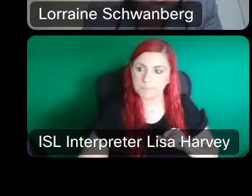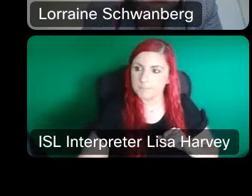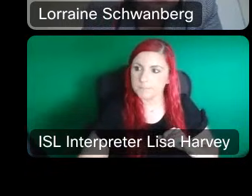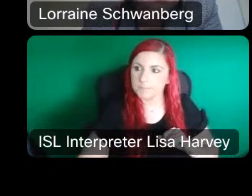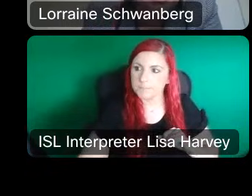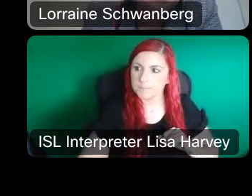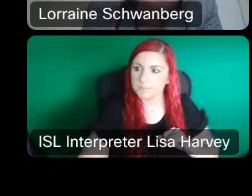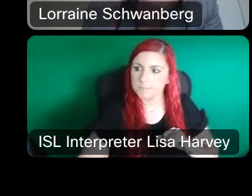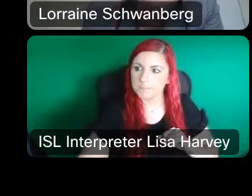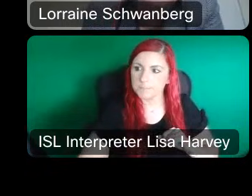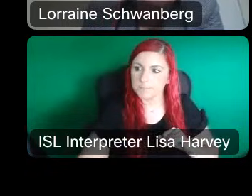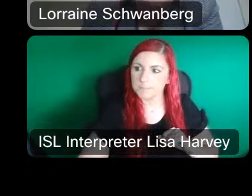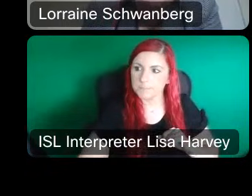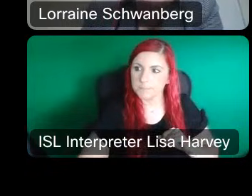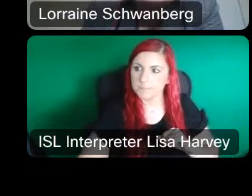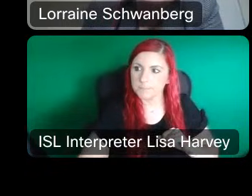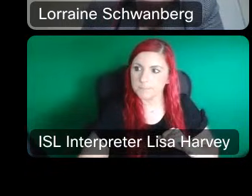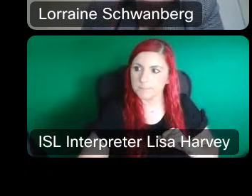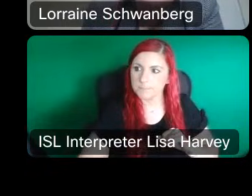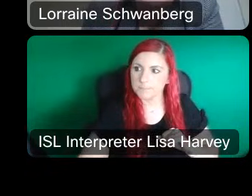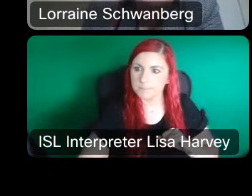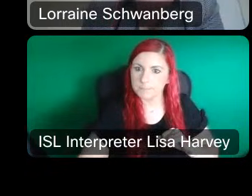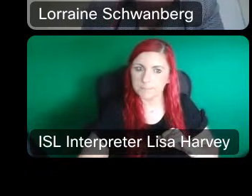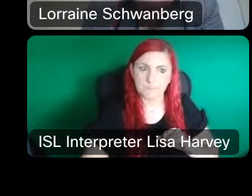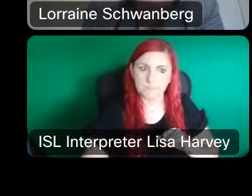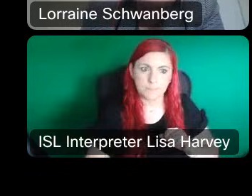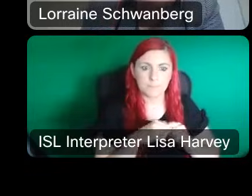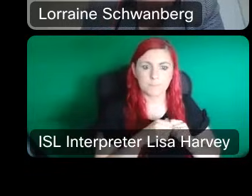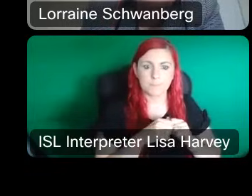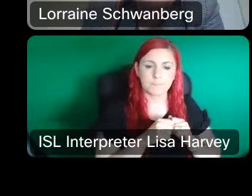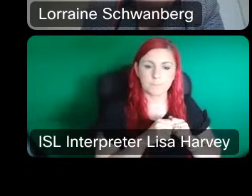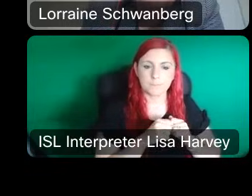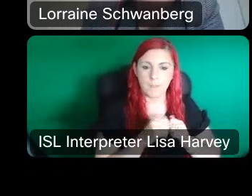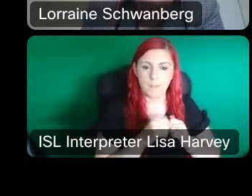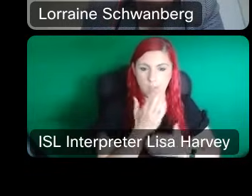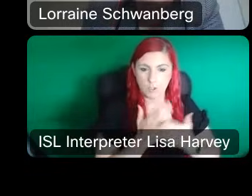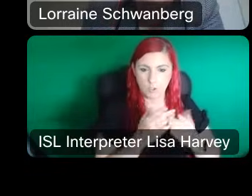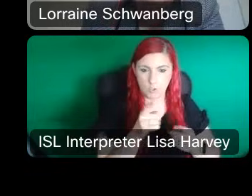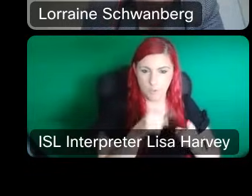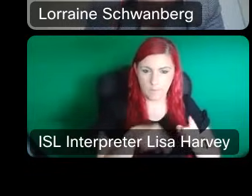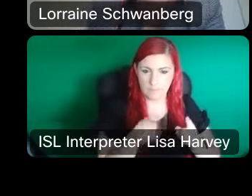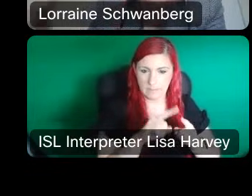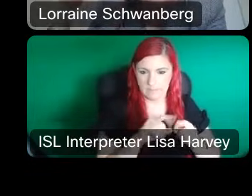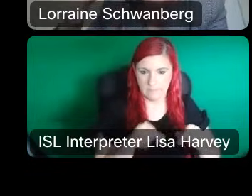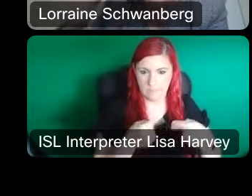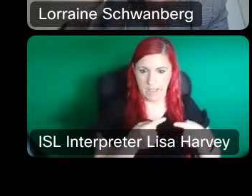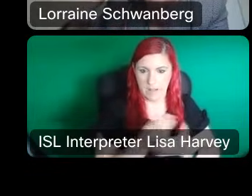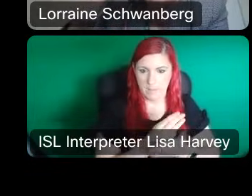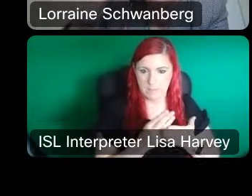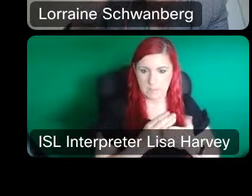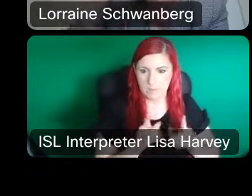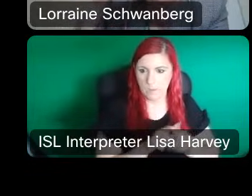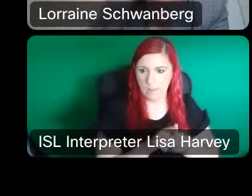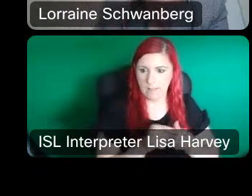website pages as well. So some of the final pieces that we are just finalizing this week, and they will be up on